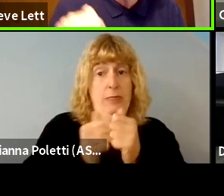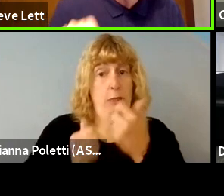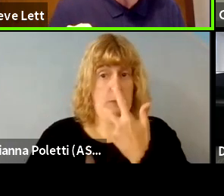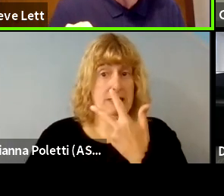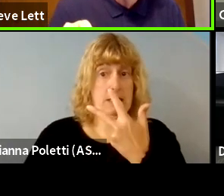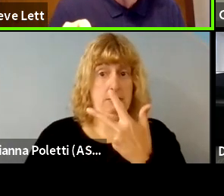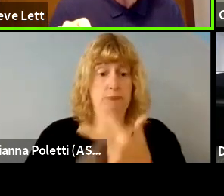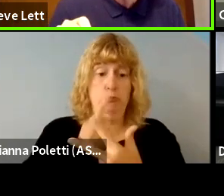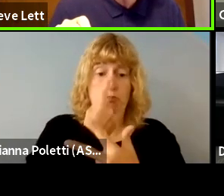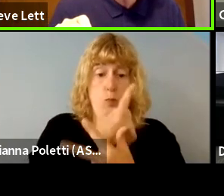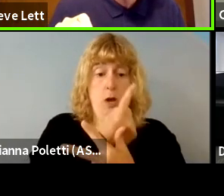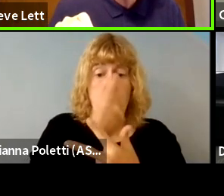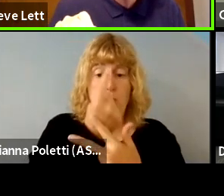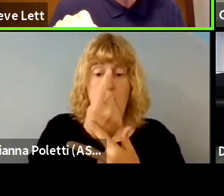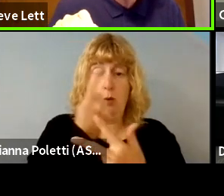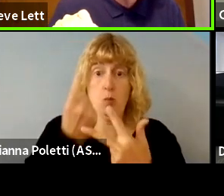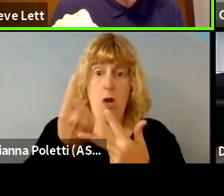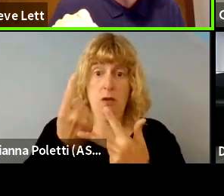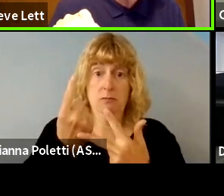Is there any further discussion?